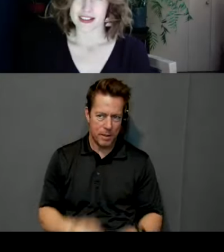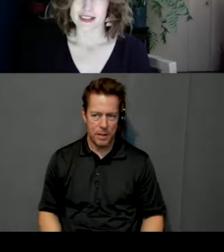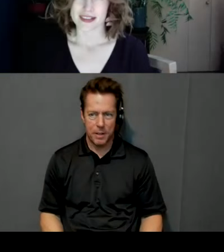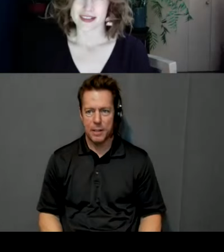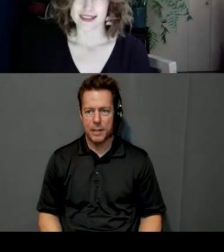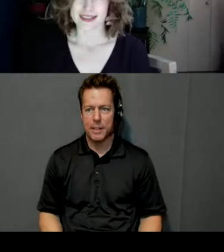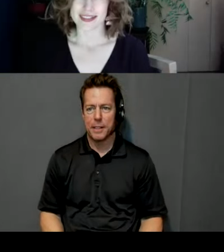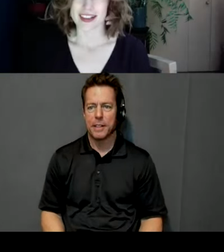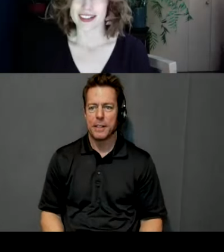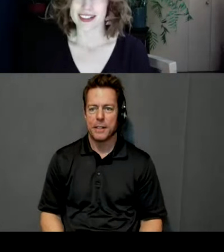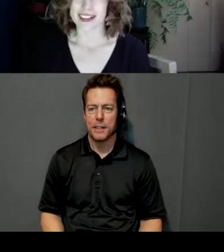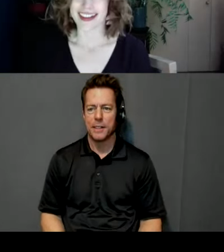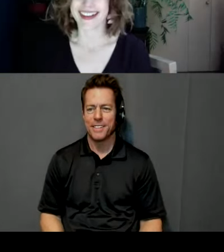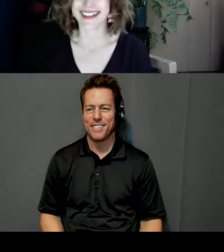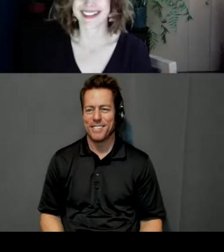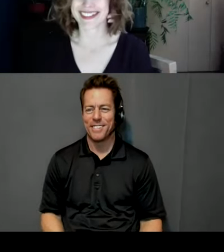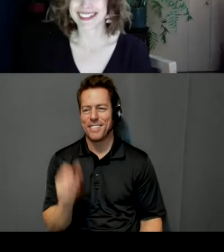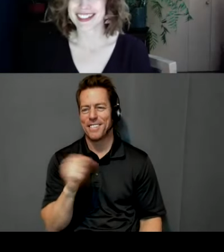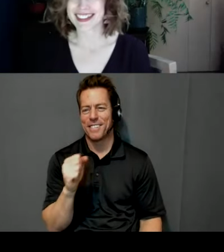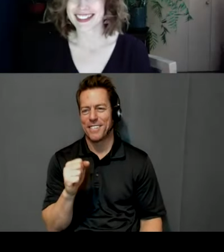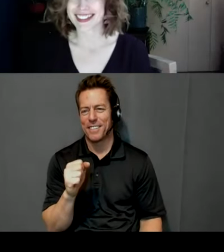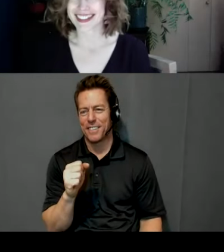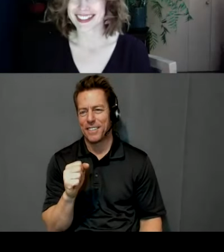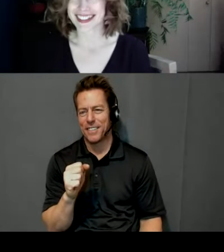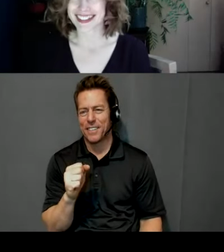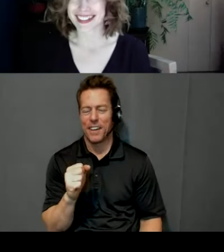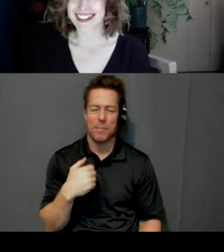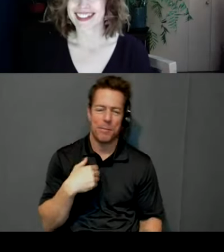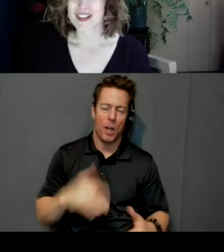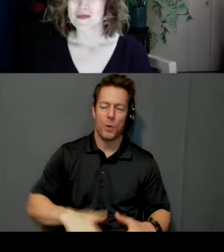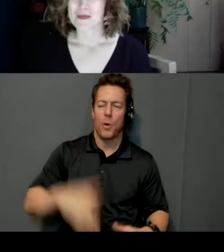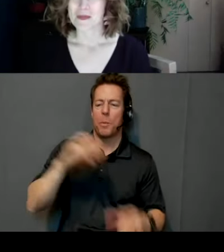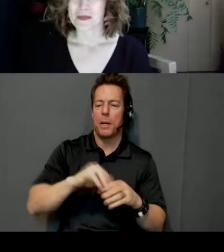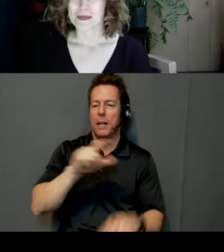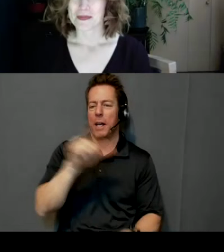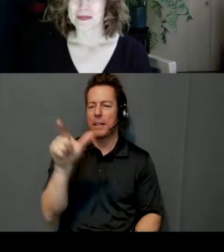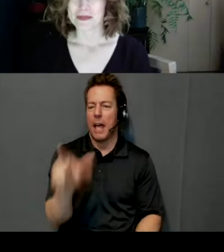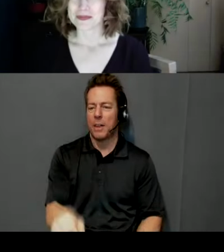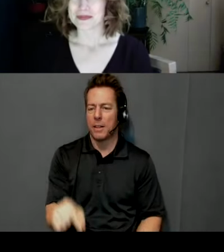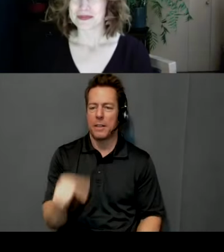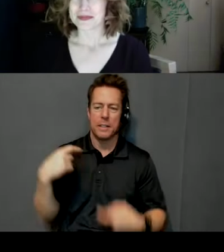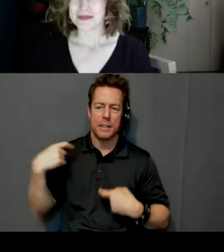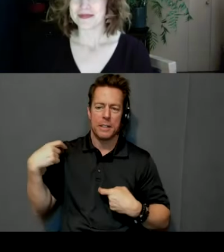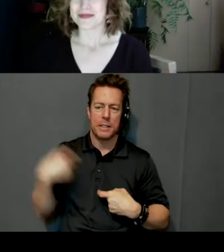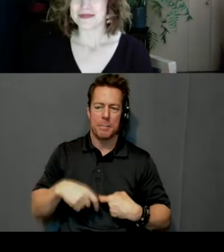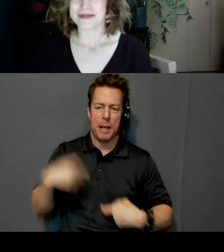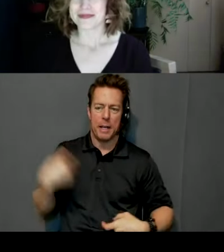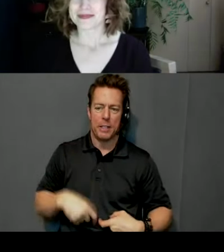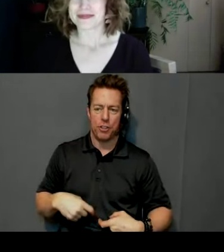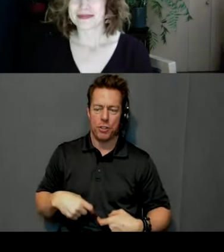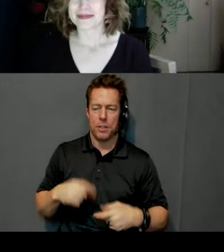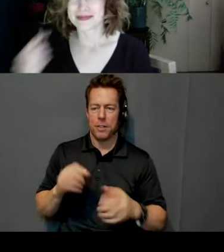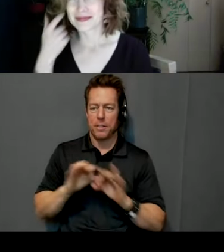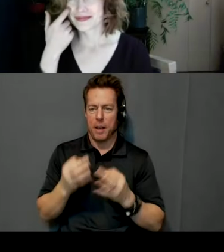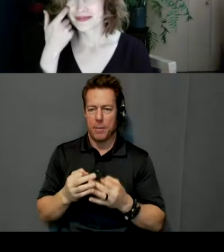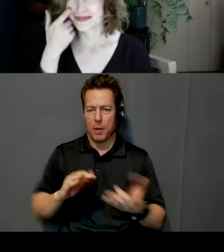coffee the way that I've had it. Yeah. So I come from an Italian Spanish family, and in the cooking portion of our life,